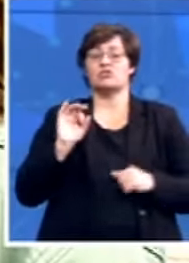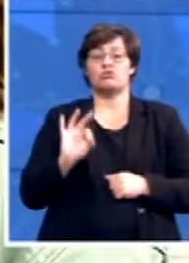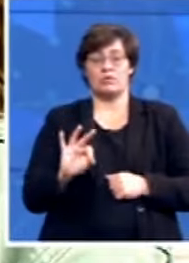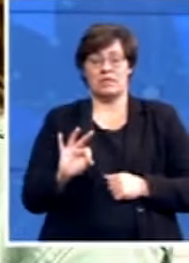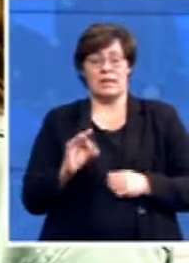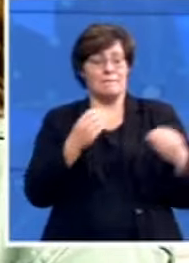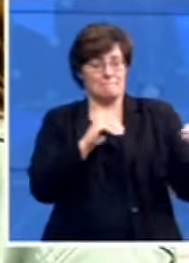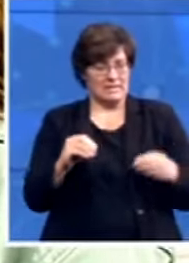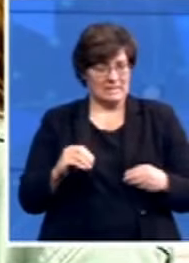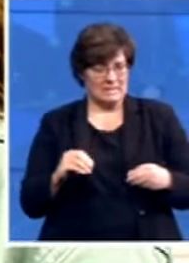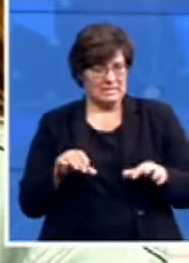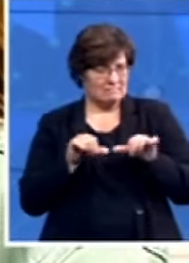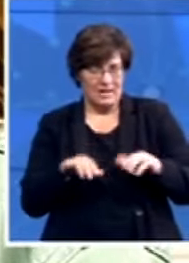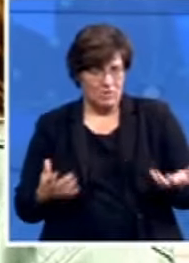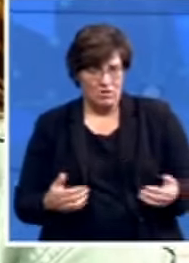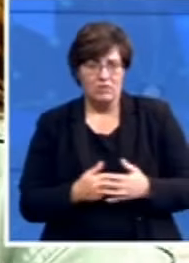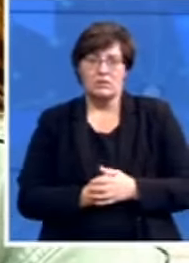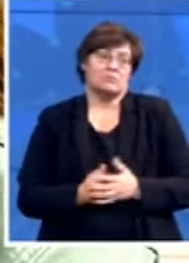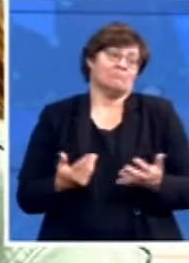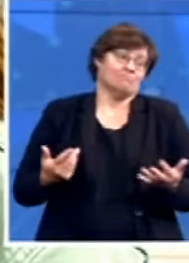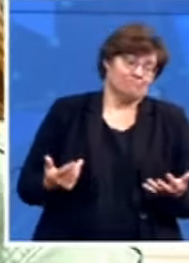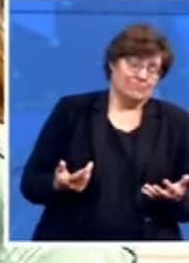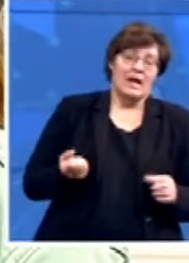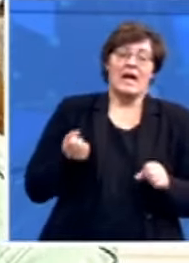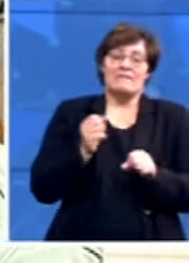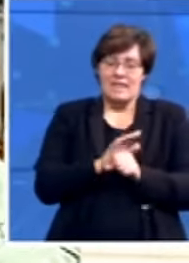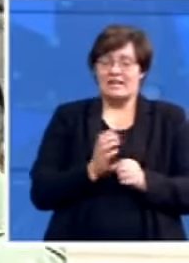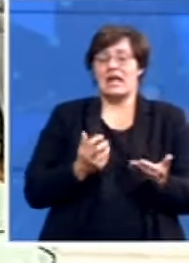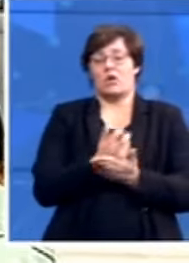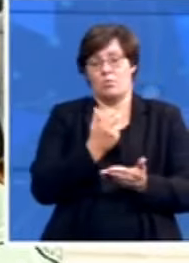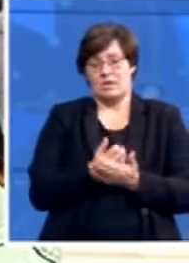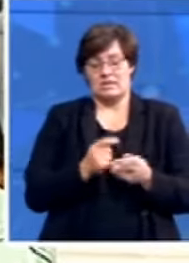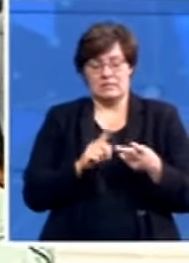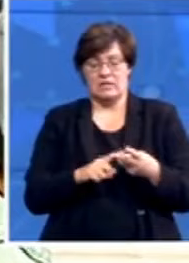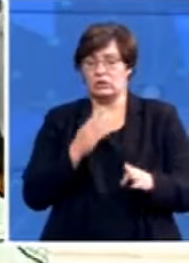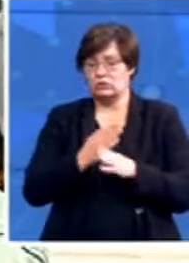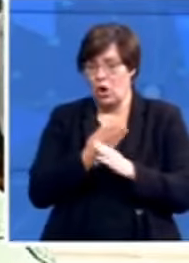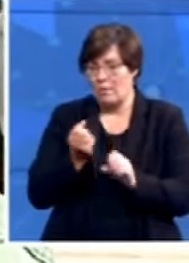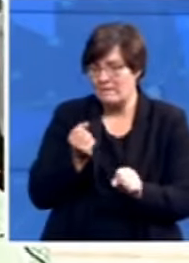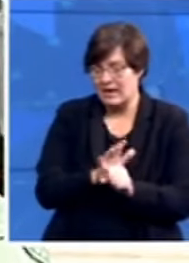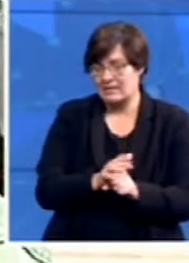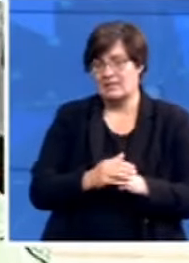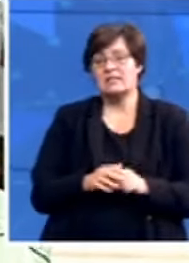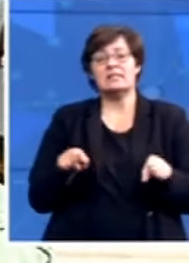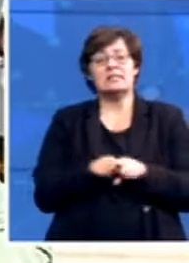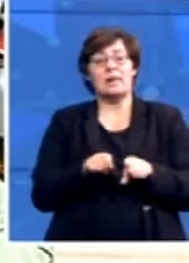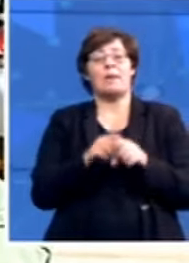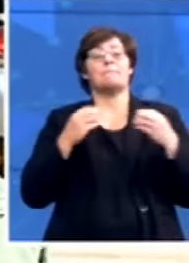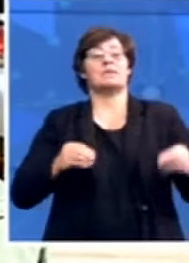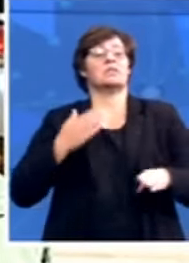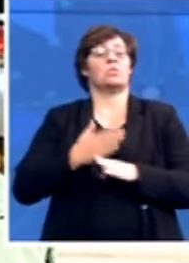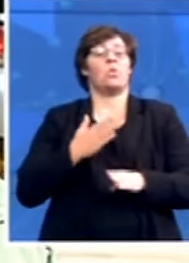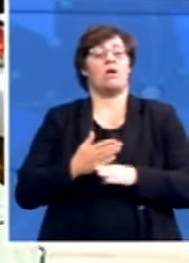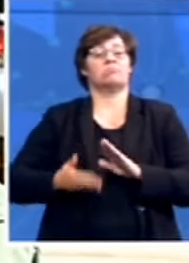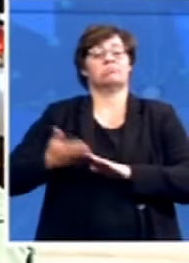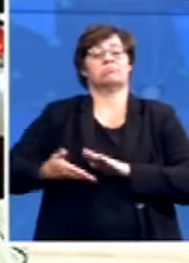detrimental. It affects the economy, it affects jobs. It also ensures that business operations aren't able to continue as normal, and